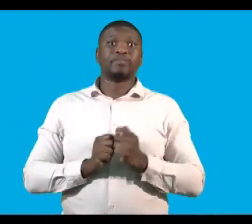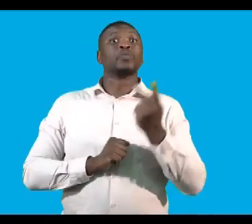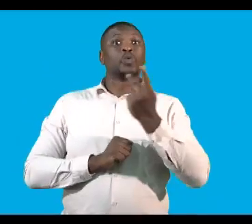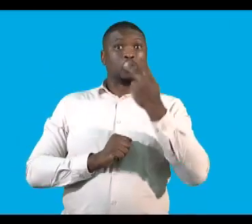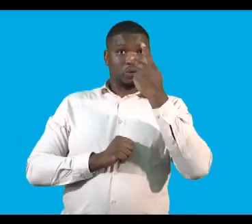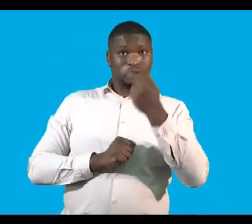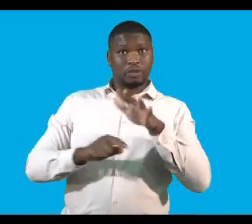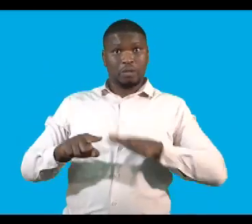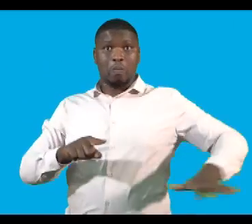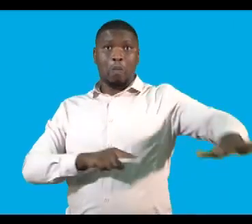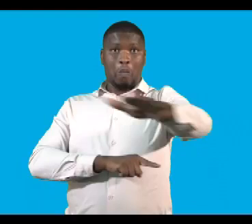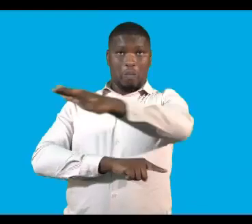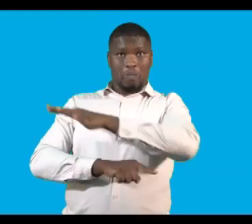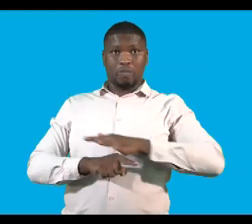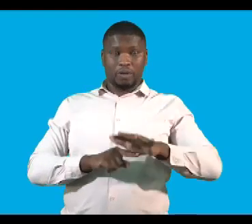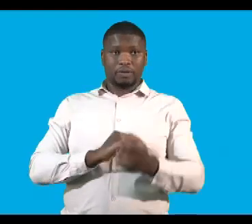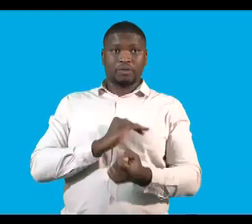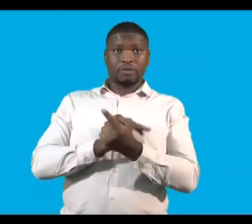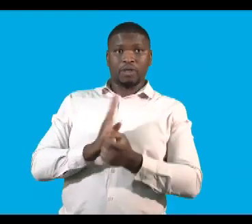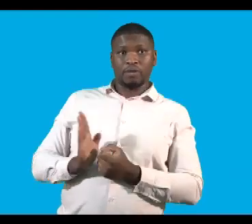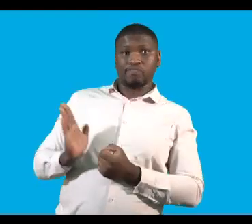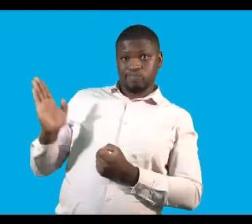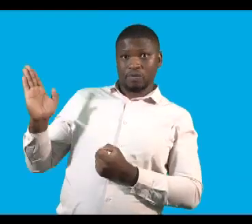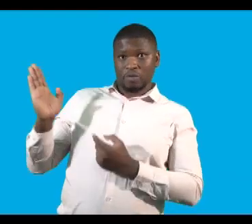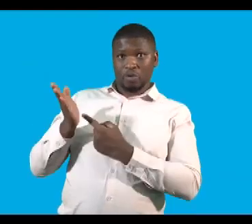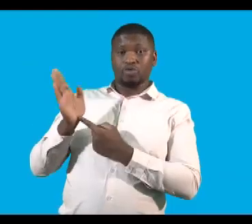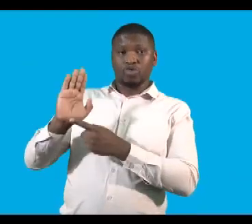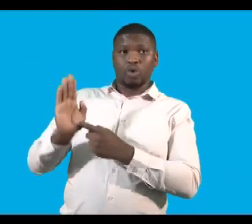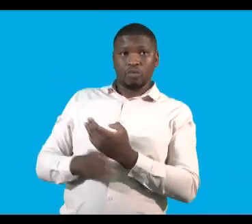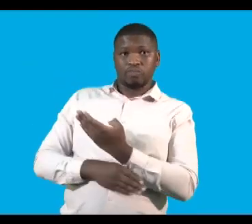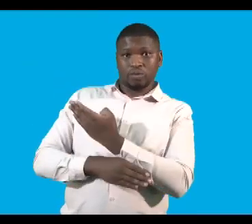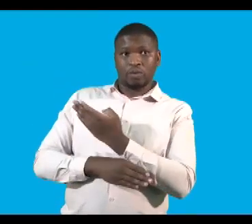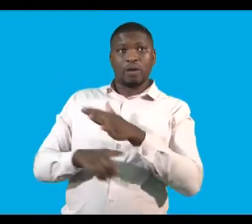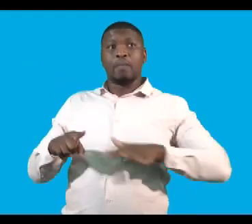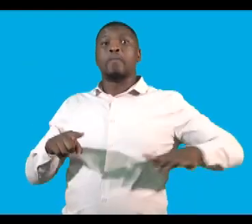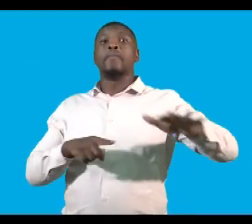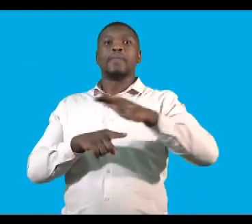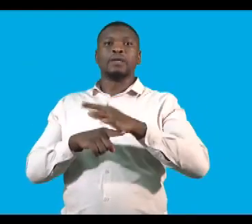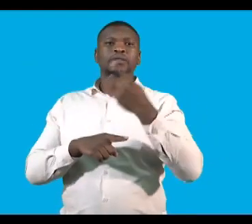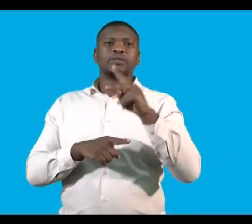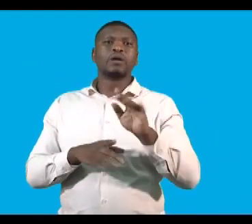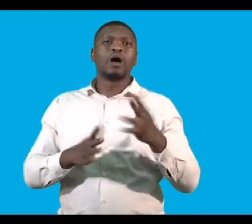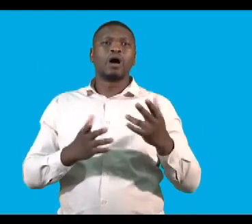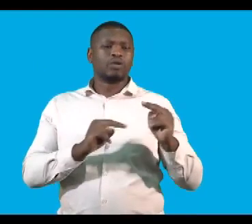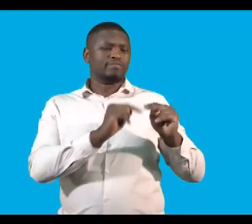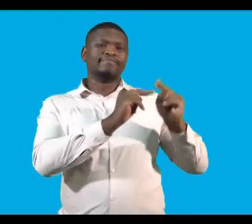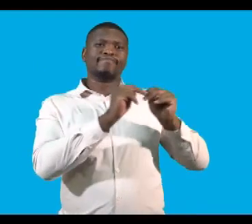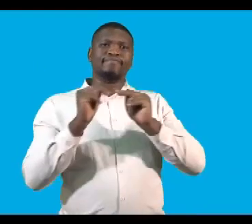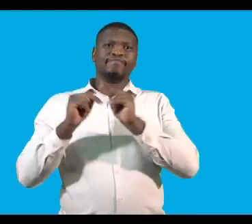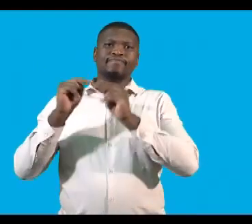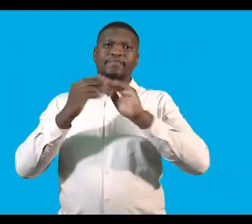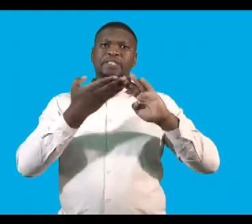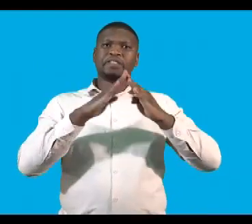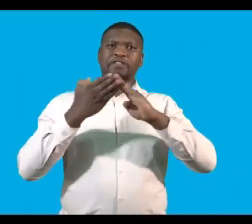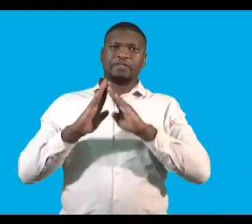symbol are together under this line. Here is another symbol, and the setting you can see is a city.